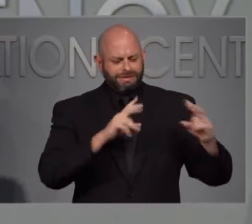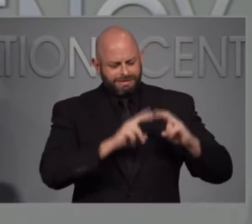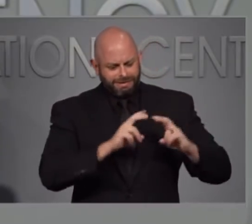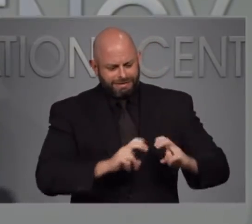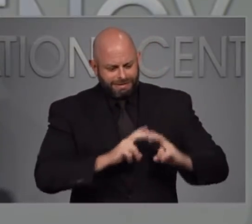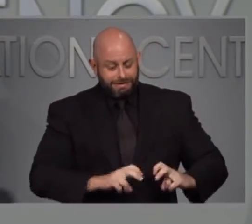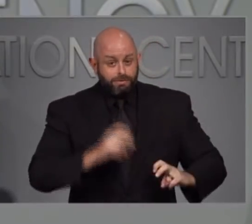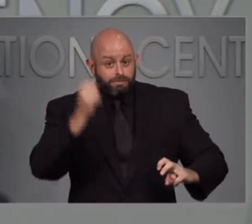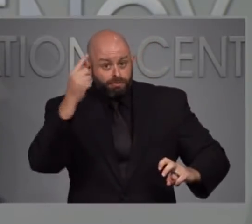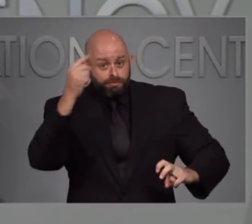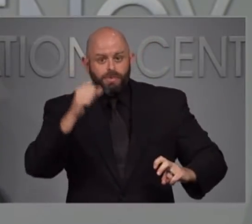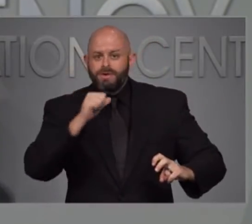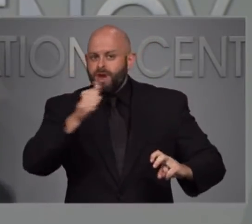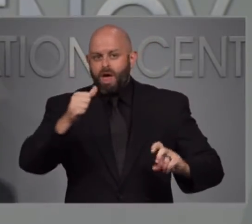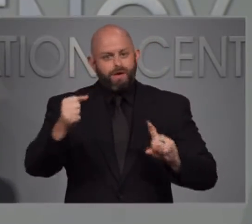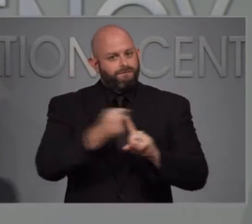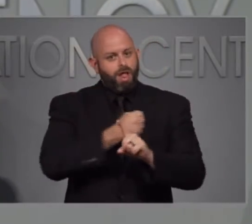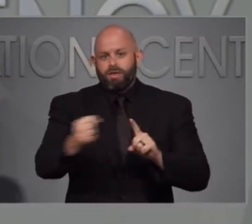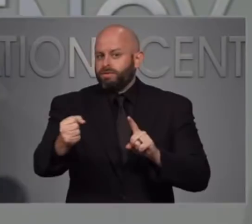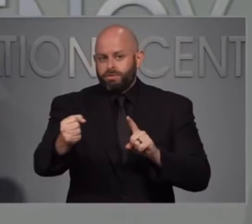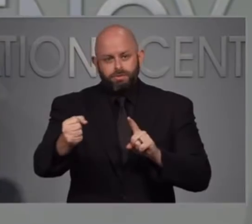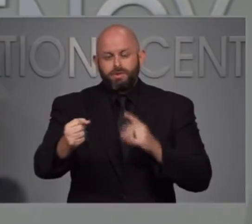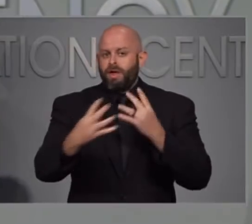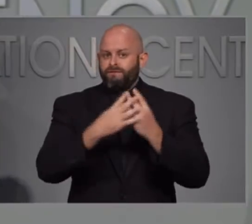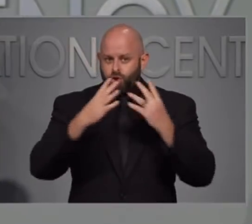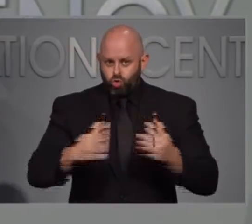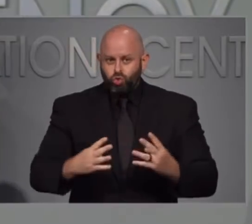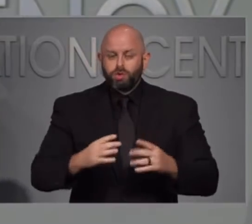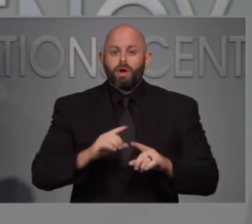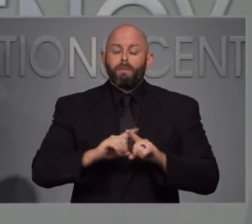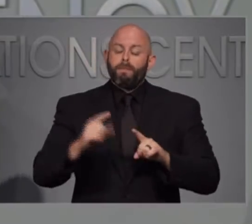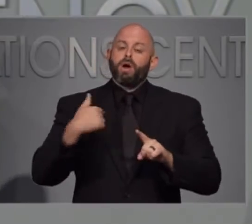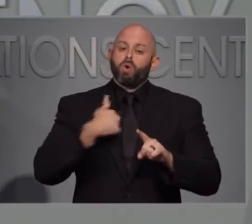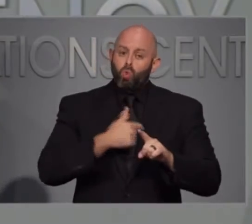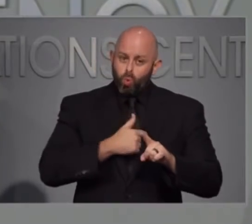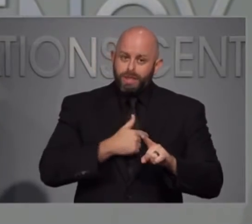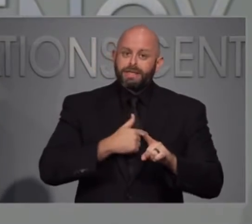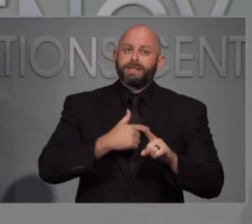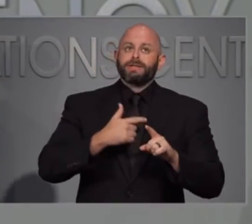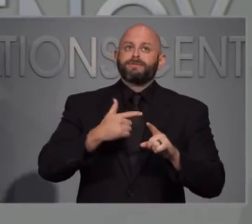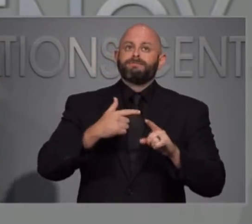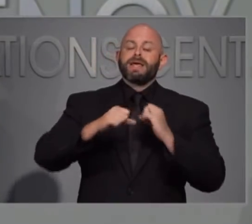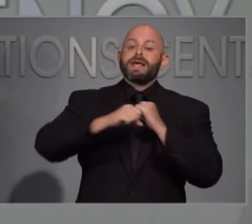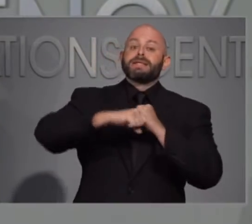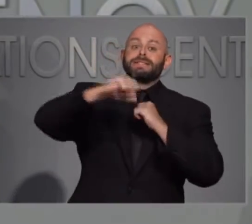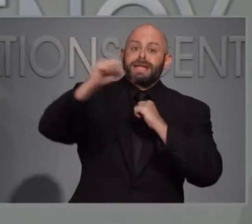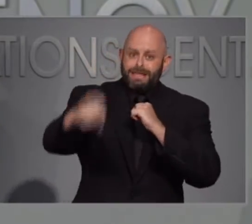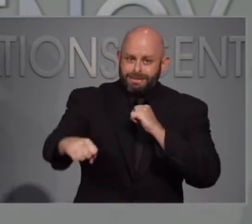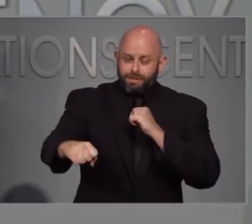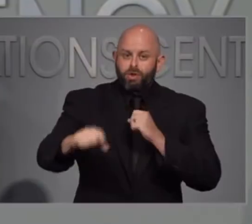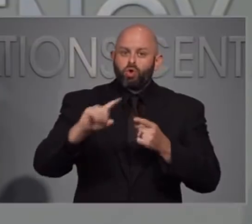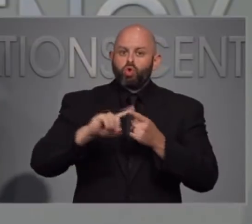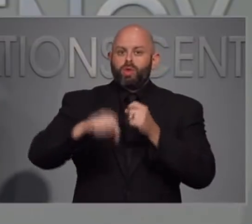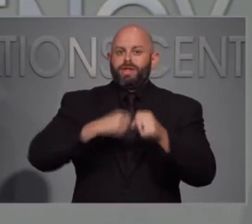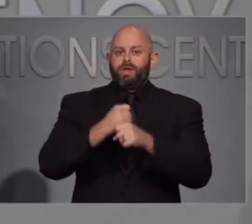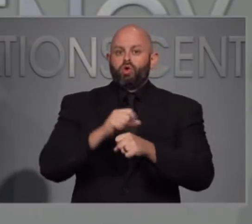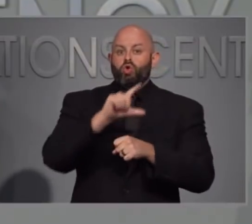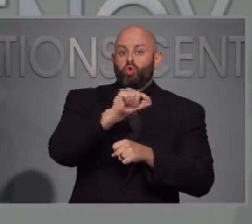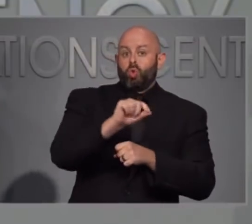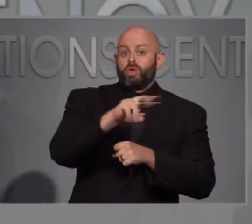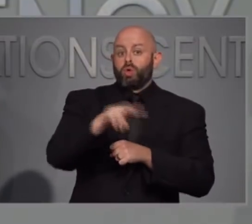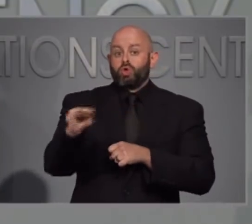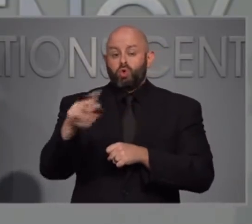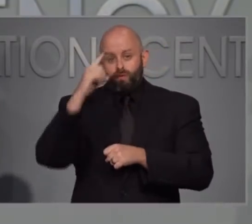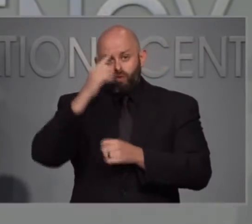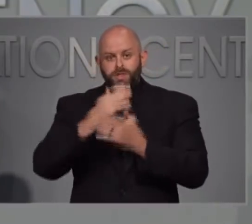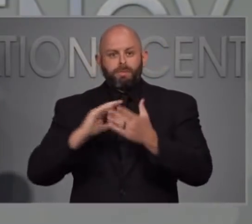be nonviolent offenders with release dates, but we did extend the release dates out to the year 2022 for some